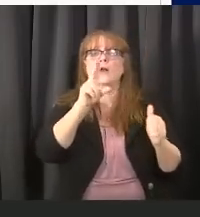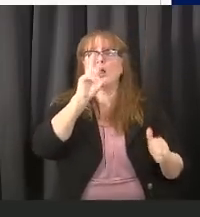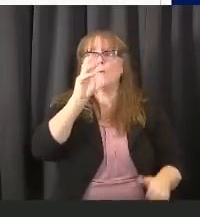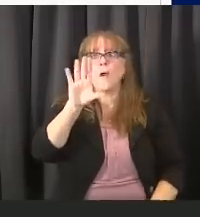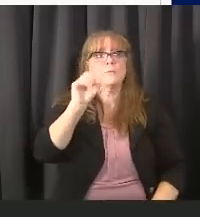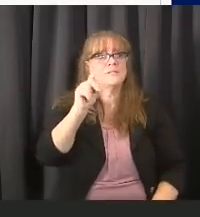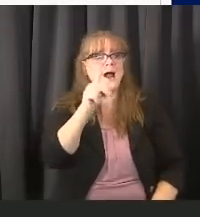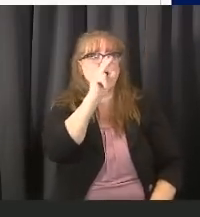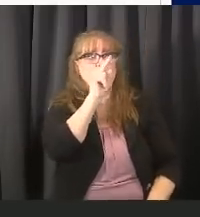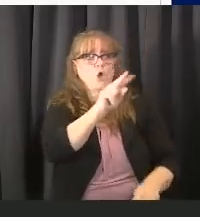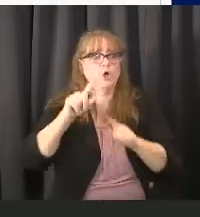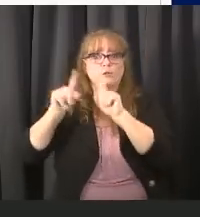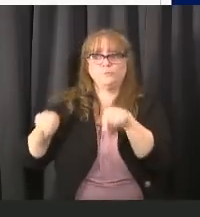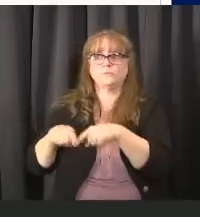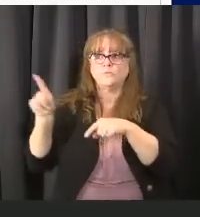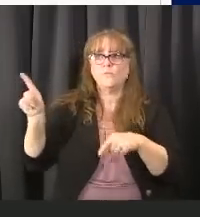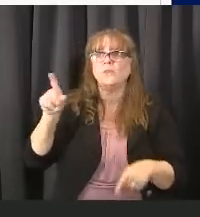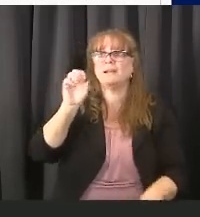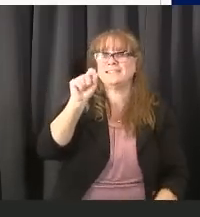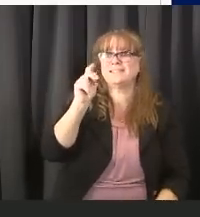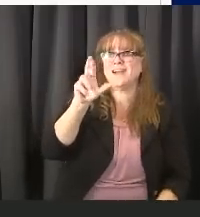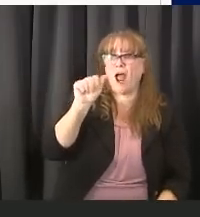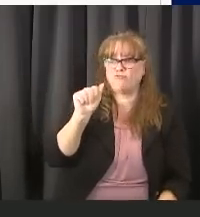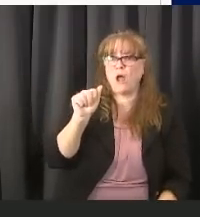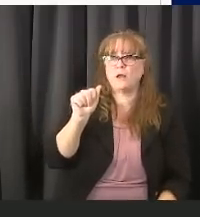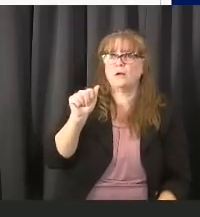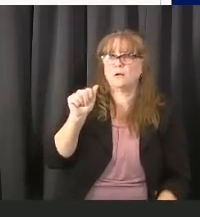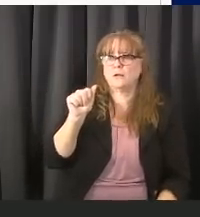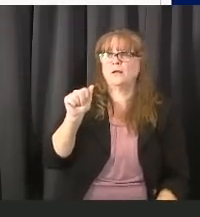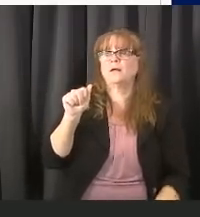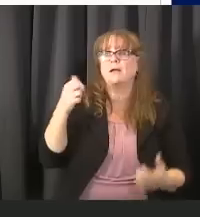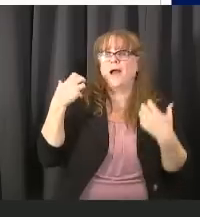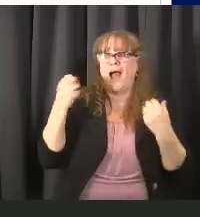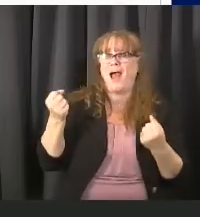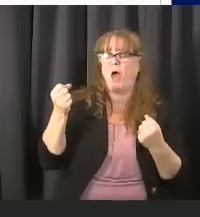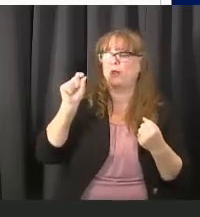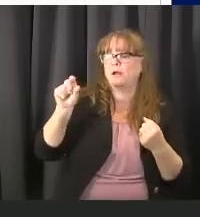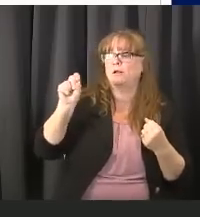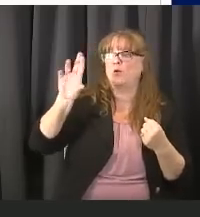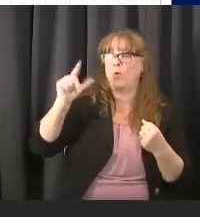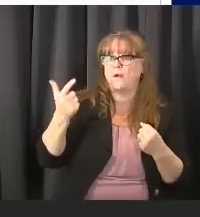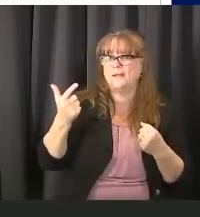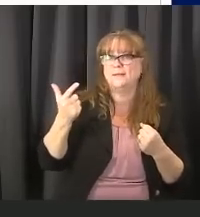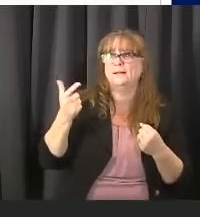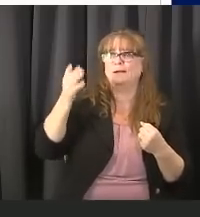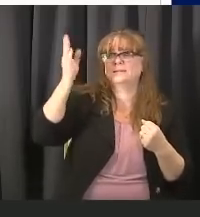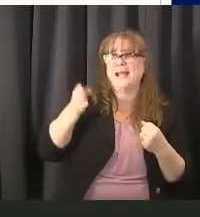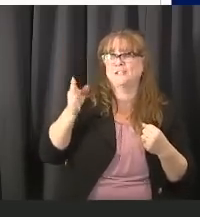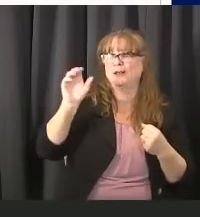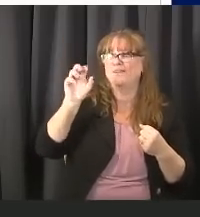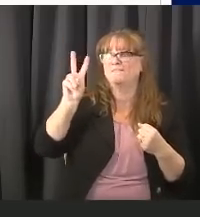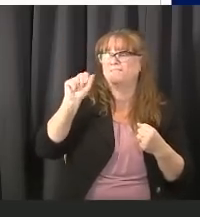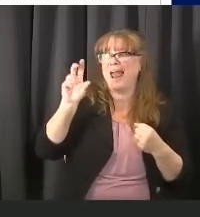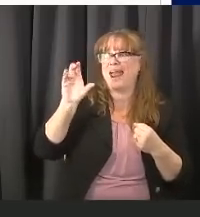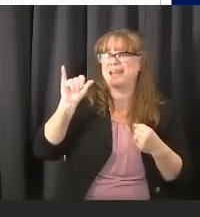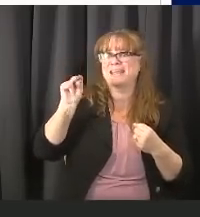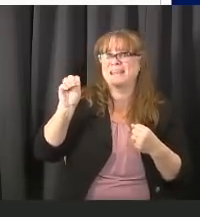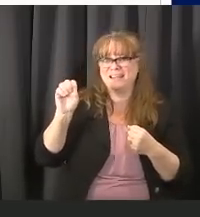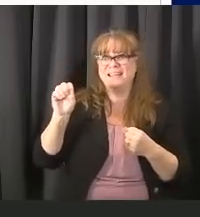centurahealth.org/COVID-19 for resources, as well as a call center and other mechanisms for those individuals that don't have access